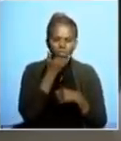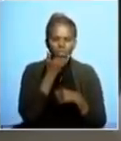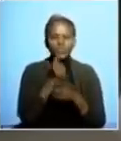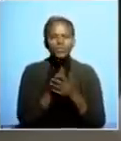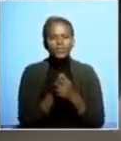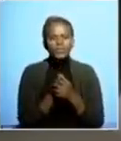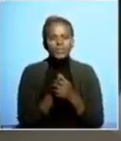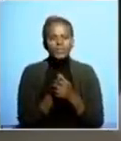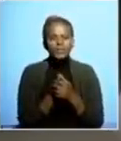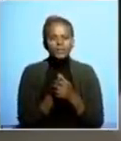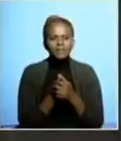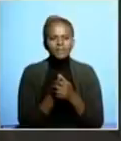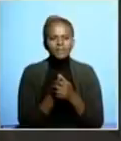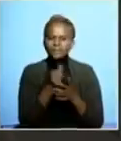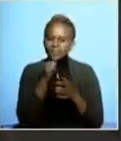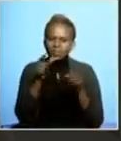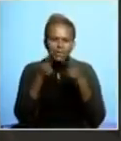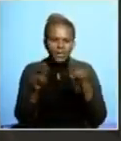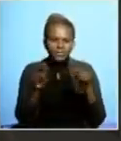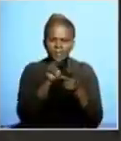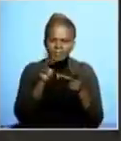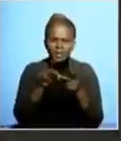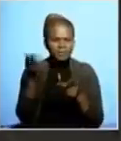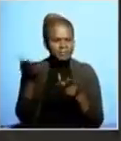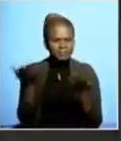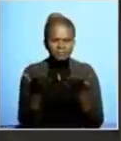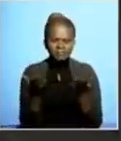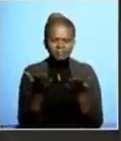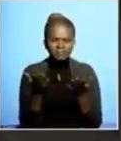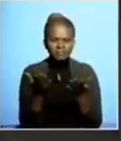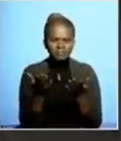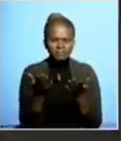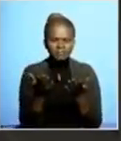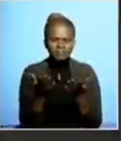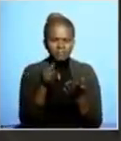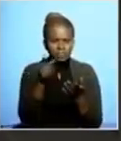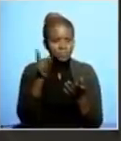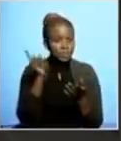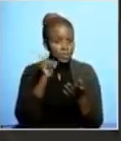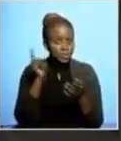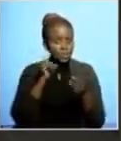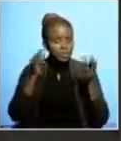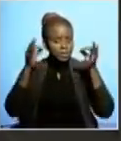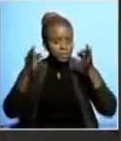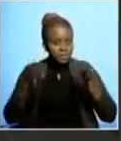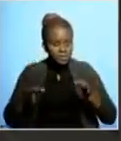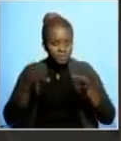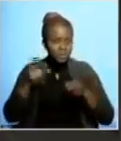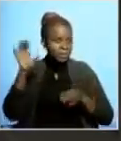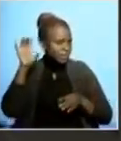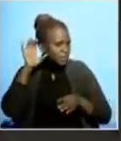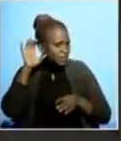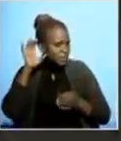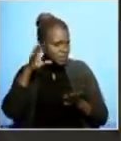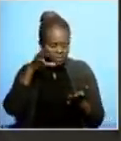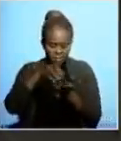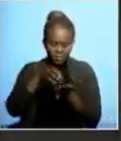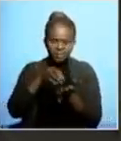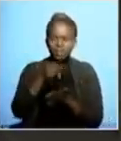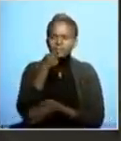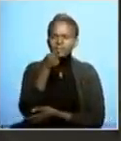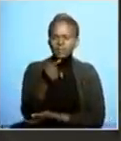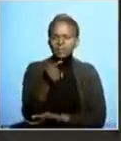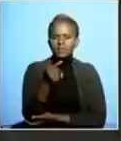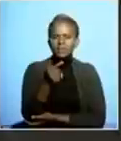ground. It doesn't happen. Have you heard a judge hearing a case and says,